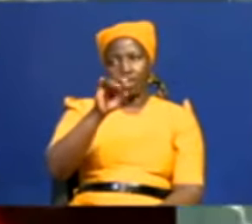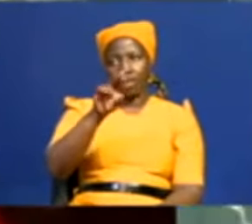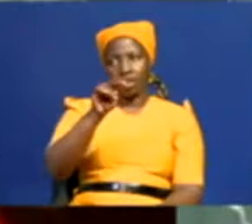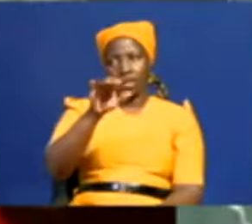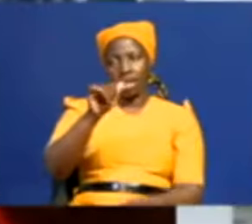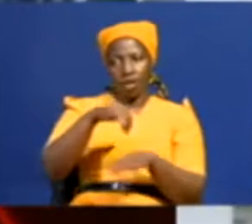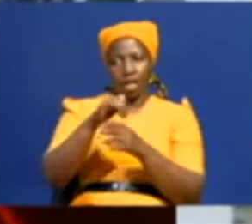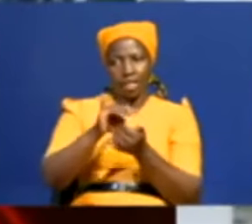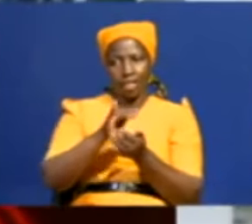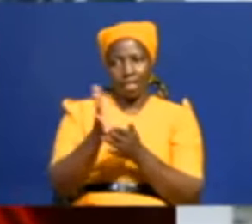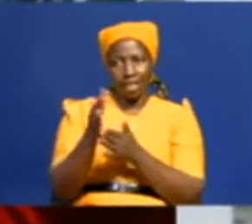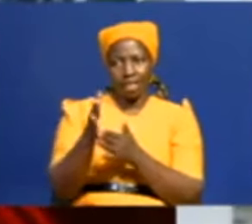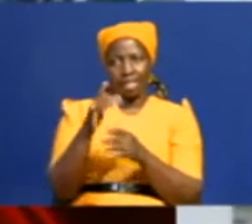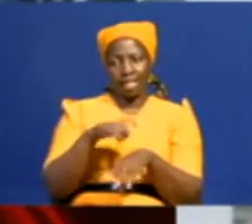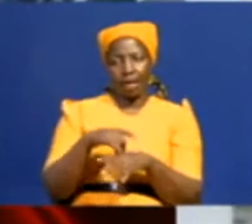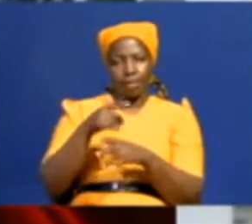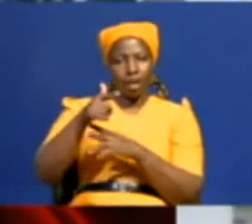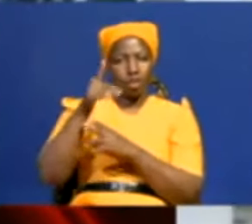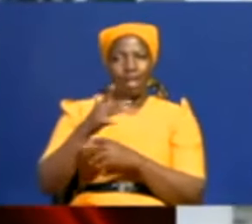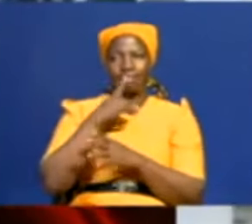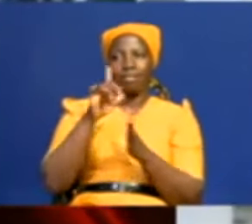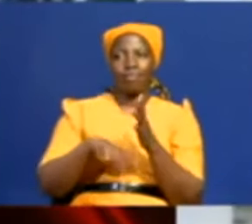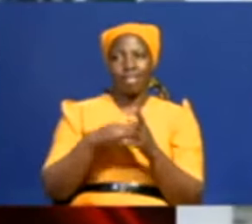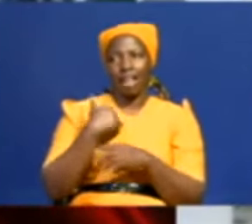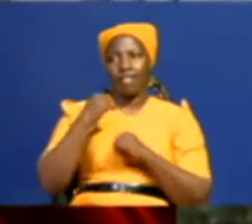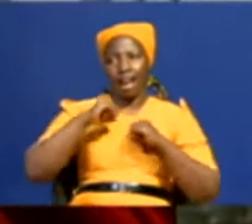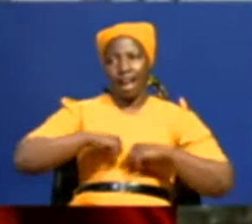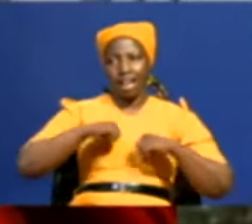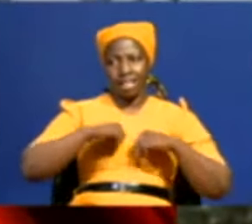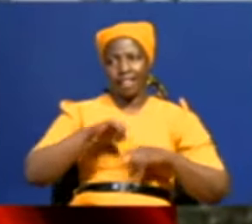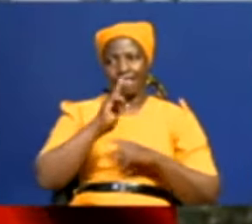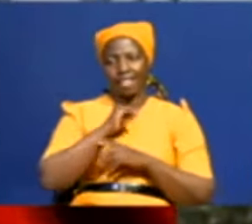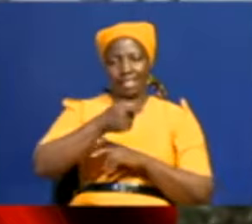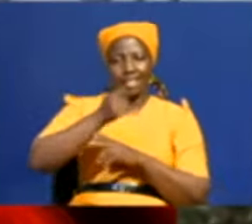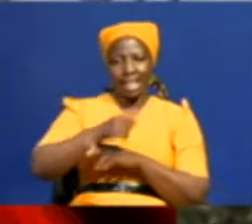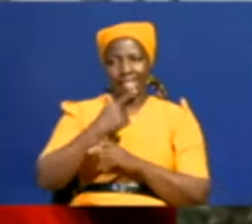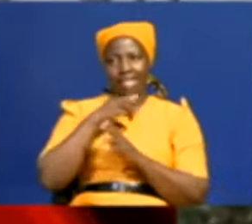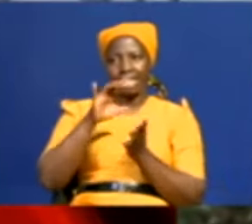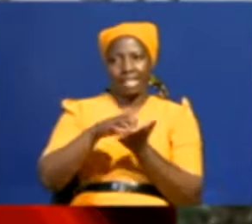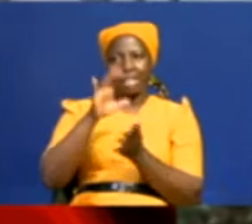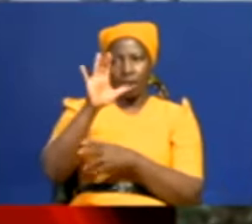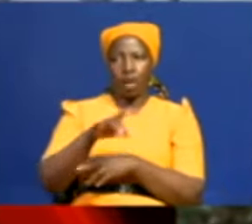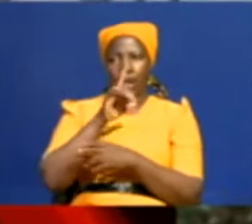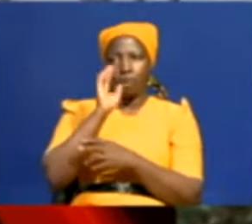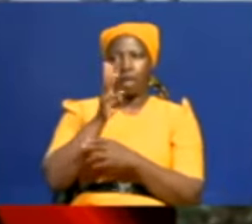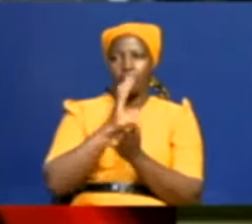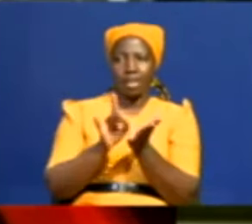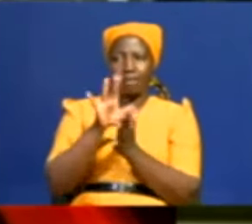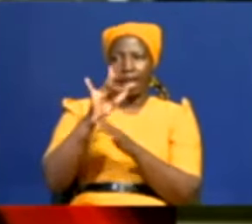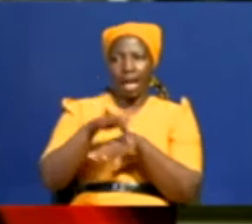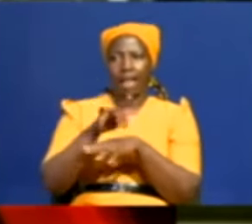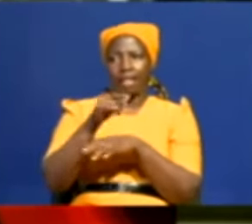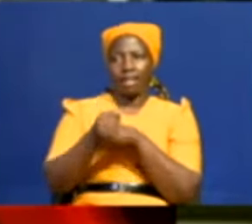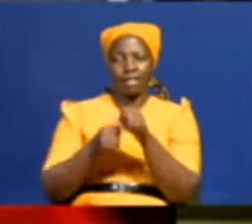a preliminary settlement. Judge Rogers had rejected Google's bid to have the case dismissed earlier this year, saying she could not agree that users